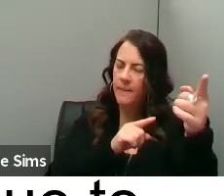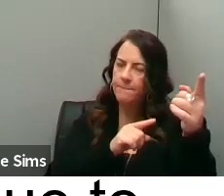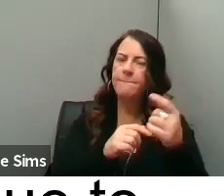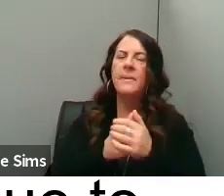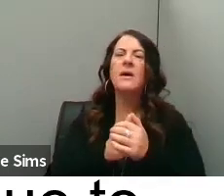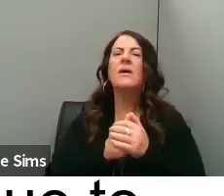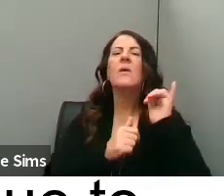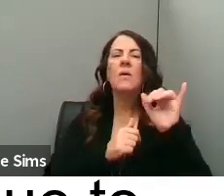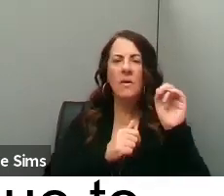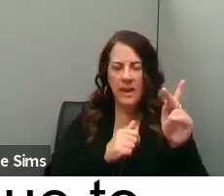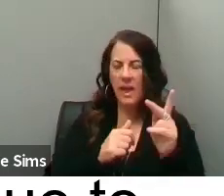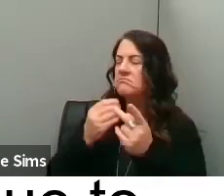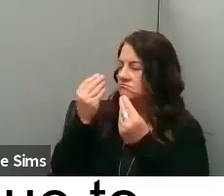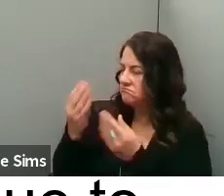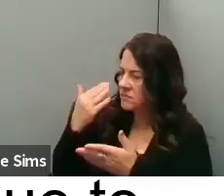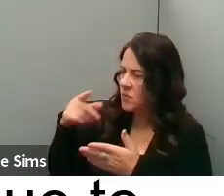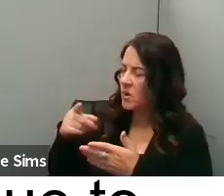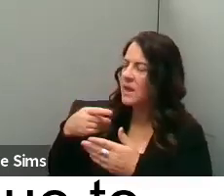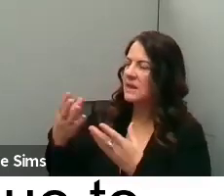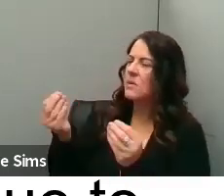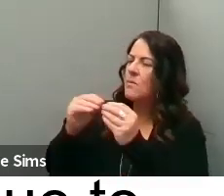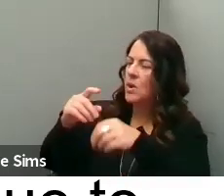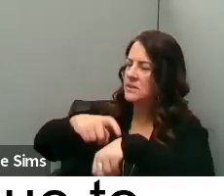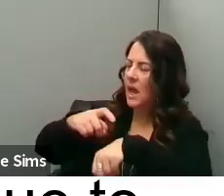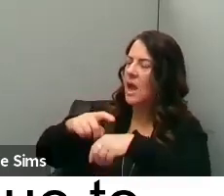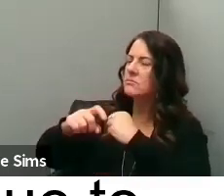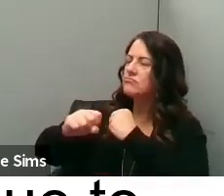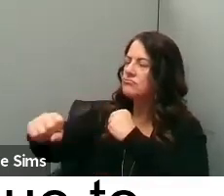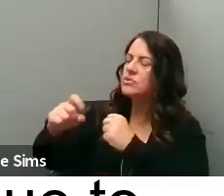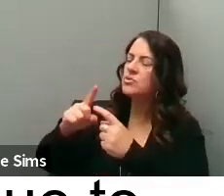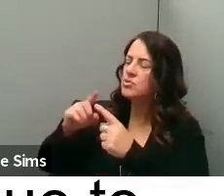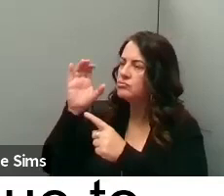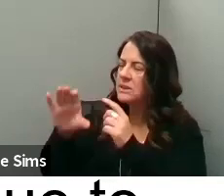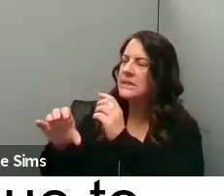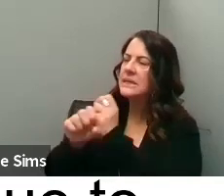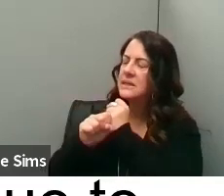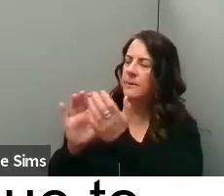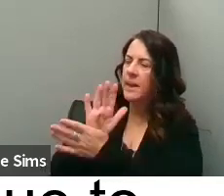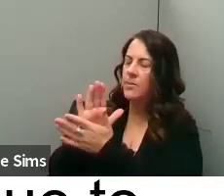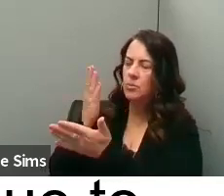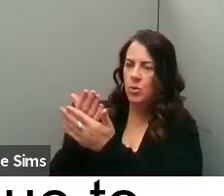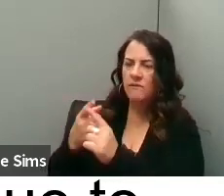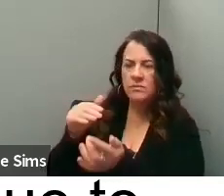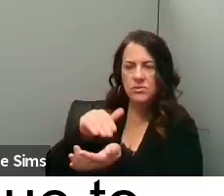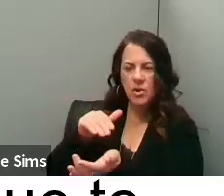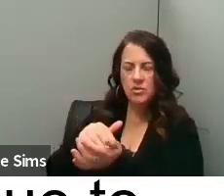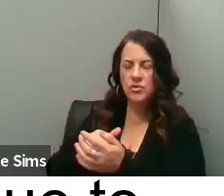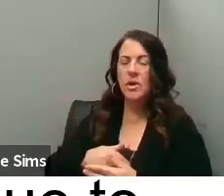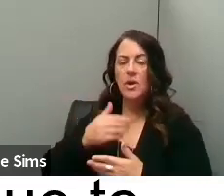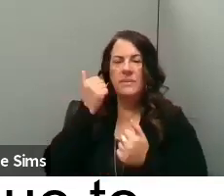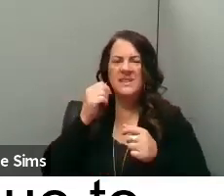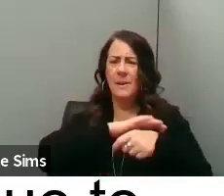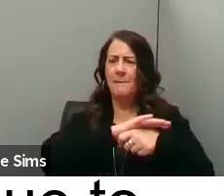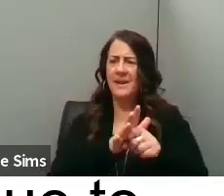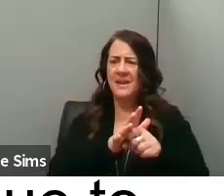the documentation, but also recognizing that the pandemic is evolving and changing every